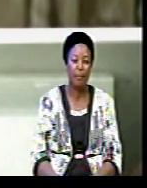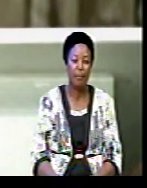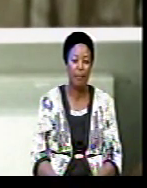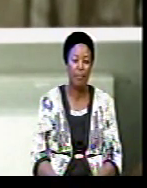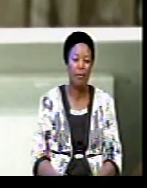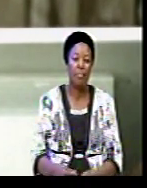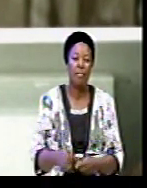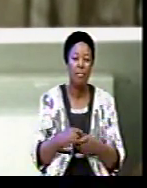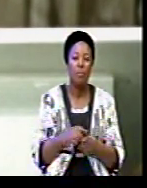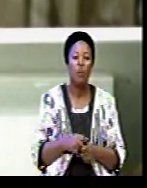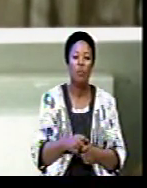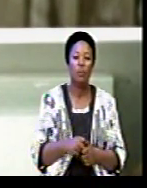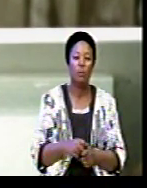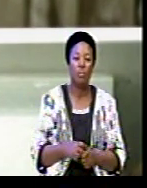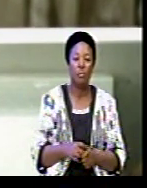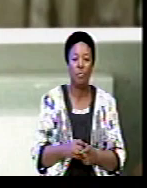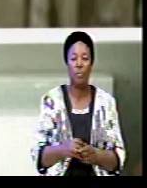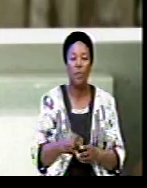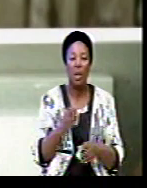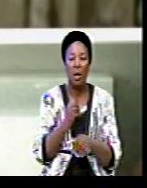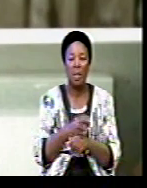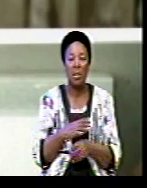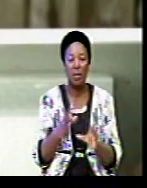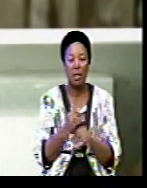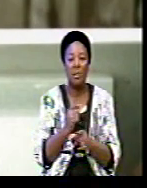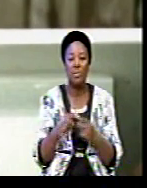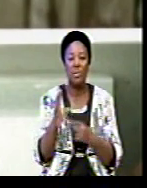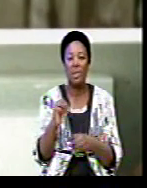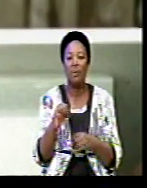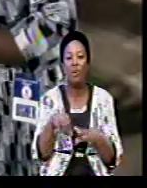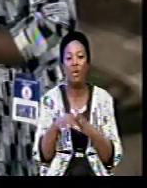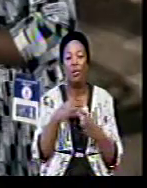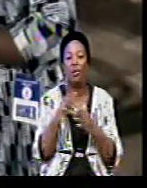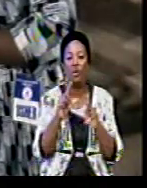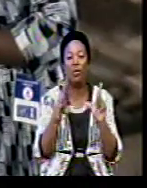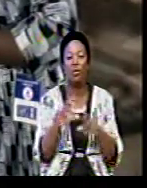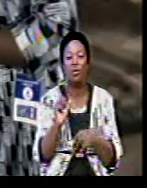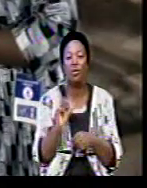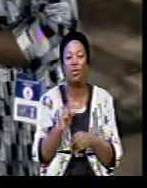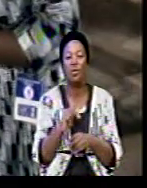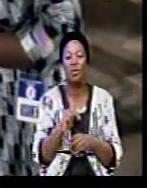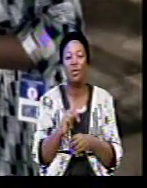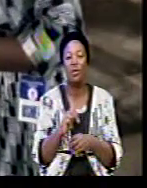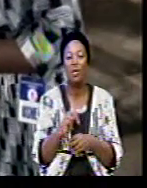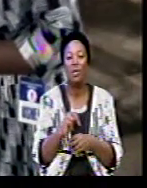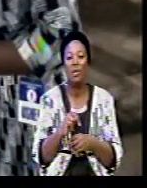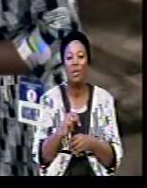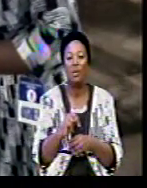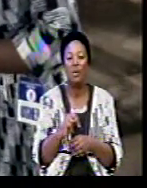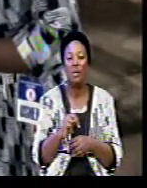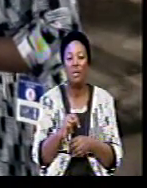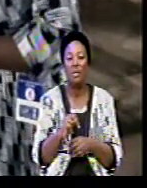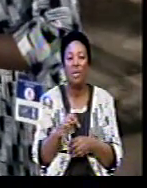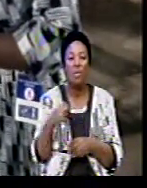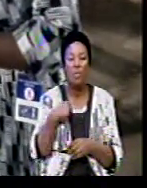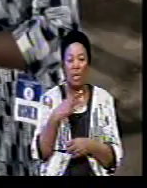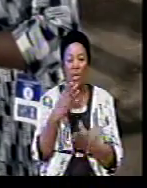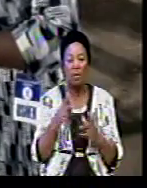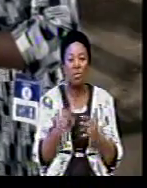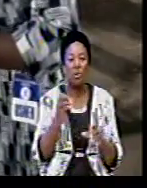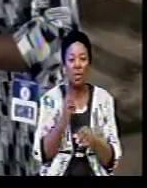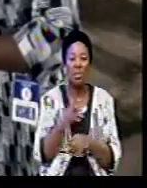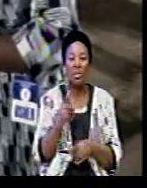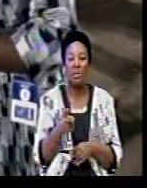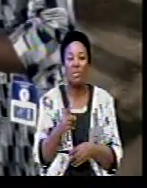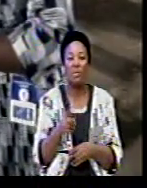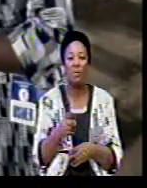the Lord, to you. When you receive the converse package, read through the letter, go